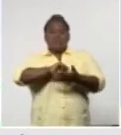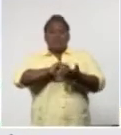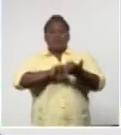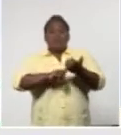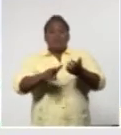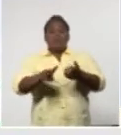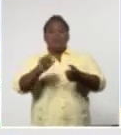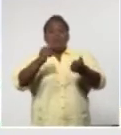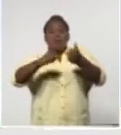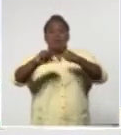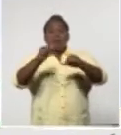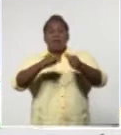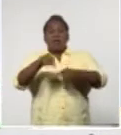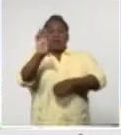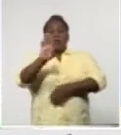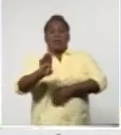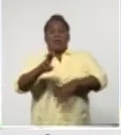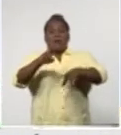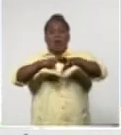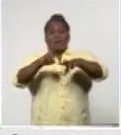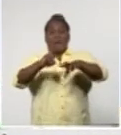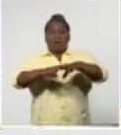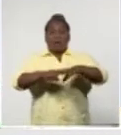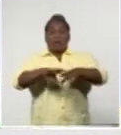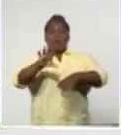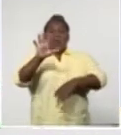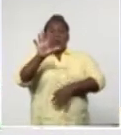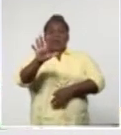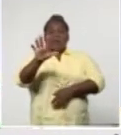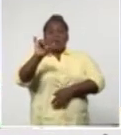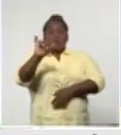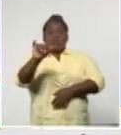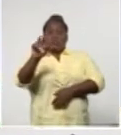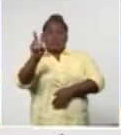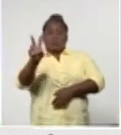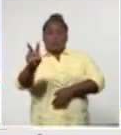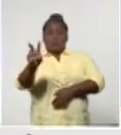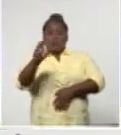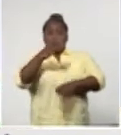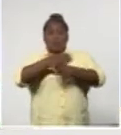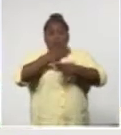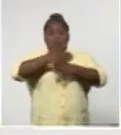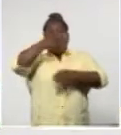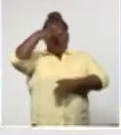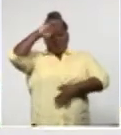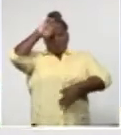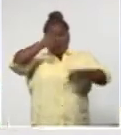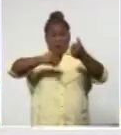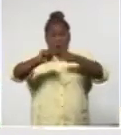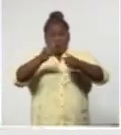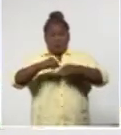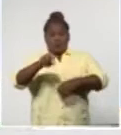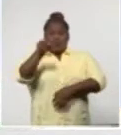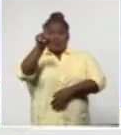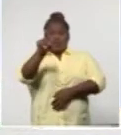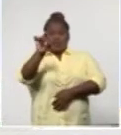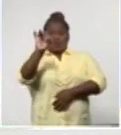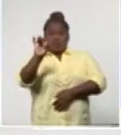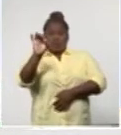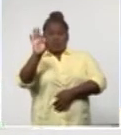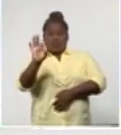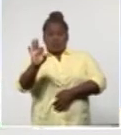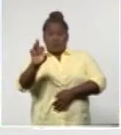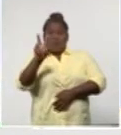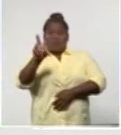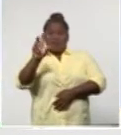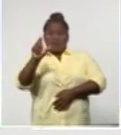2,148 samples. In the Pedro Curie Tropical Medicine Institute, 978. In Havana's Provincial Center, 562.